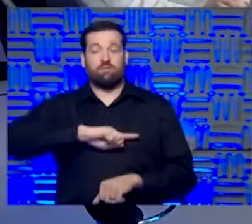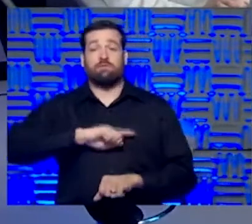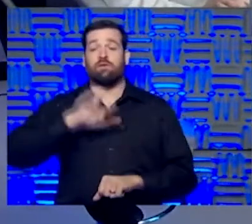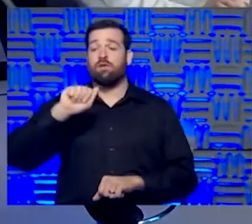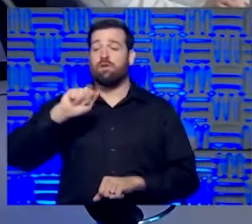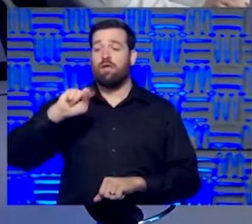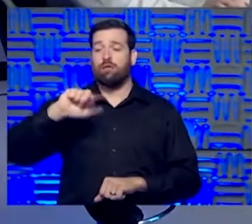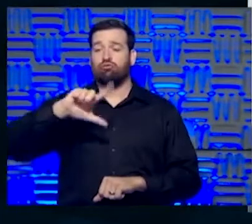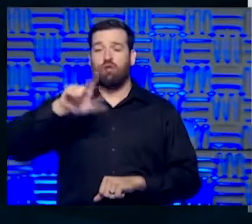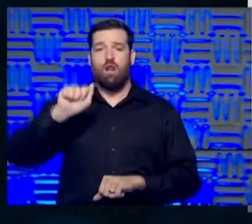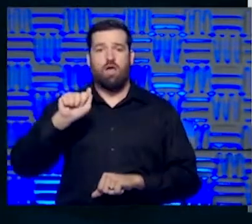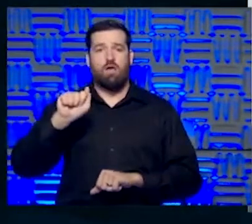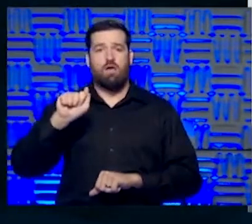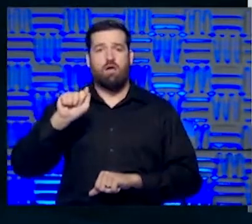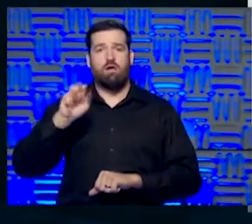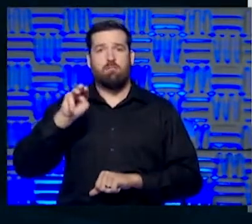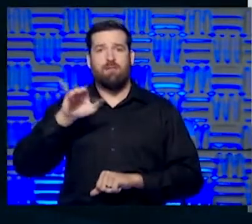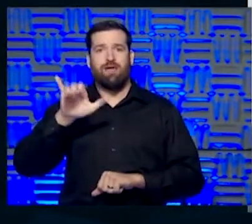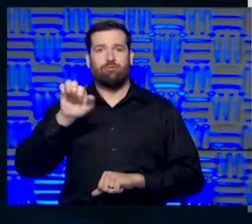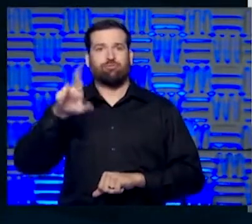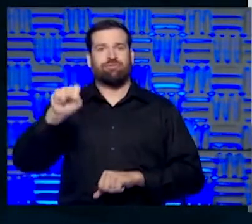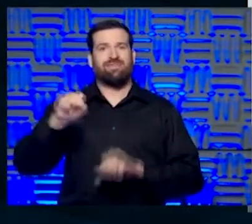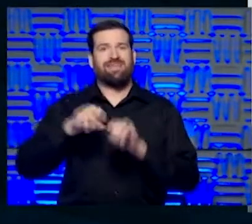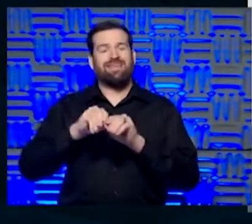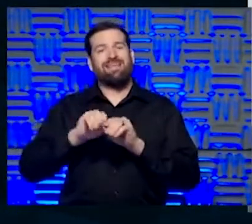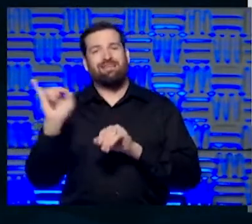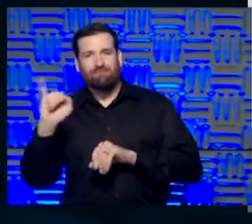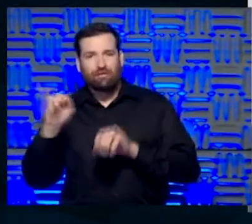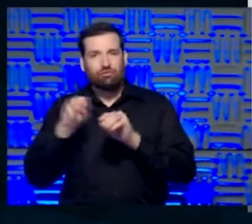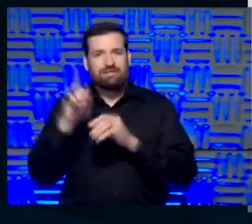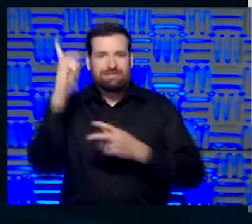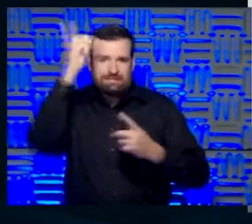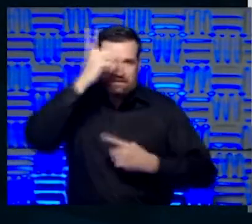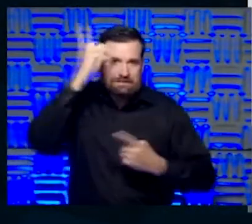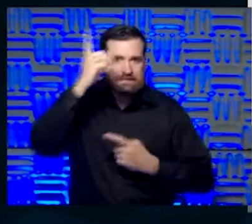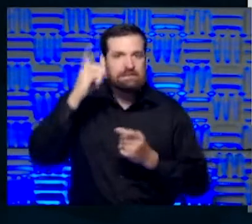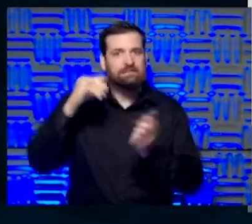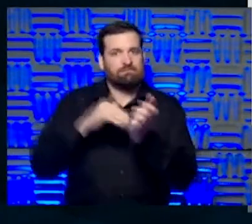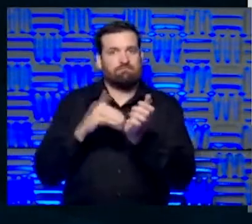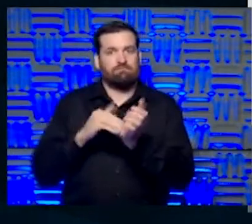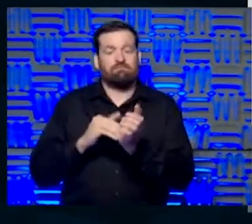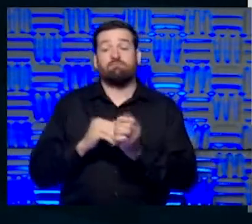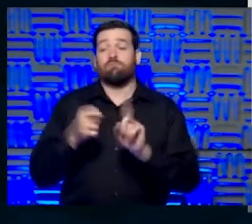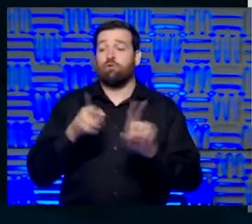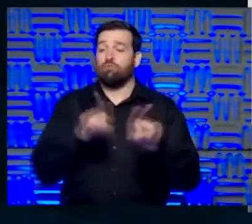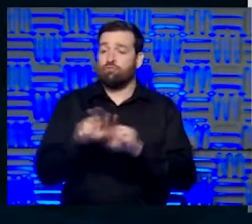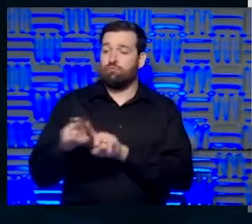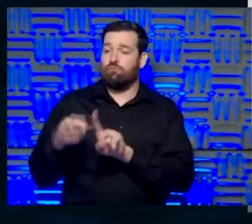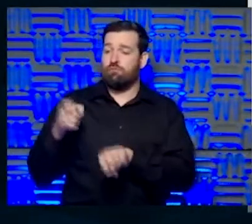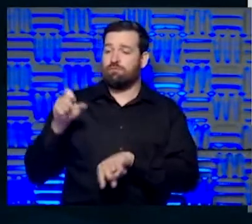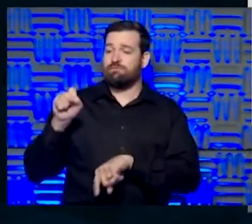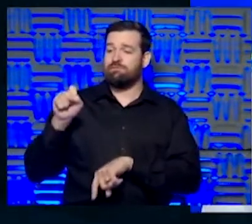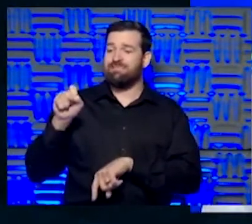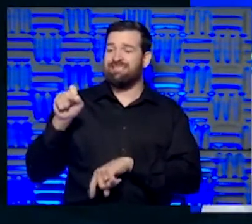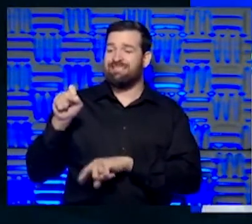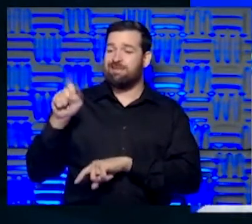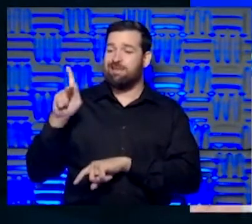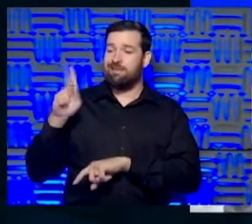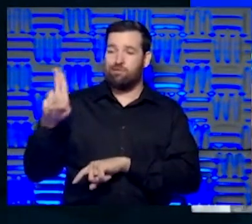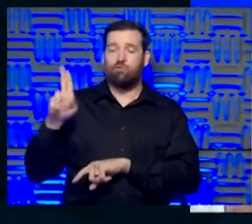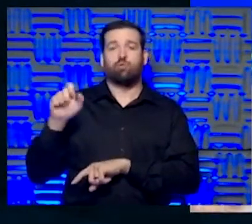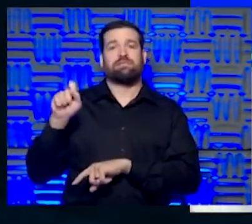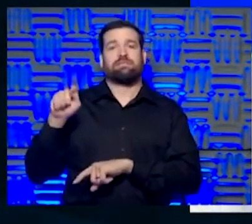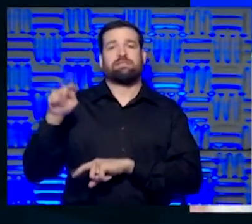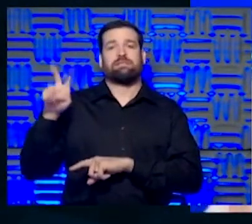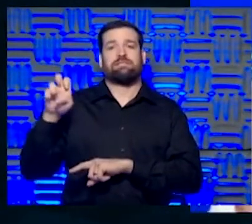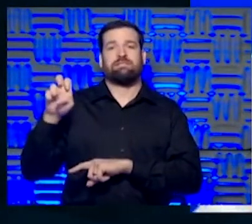is a infectious disease physician at Children's Mercy. And we have from KU, Steve Lauer, who is our vice chair of the